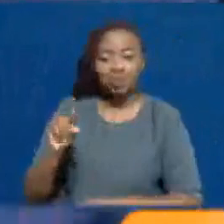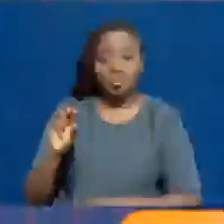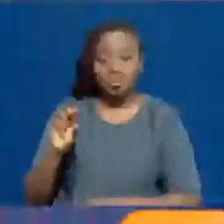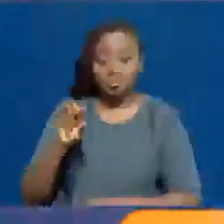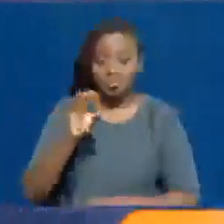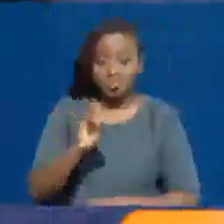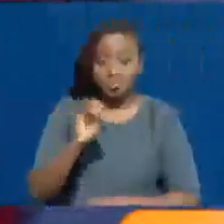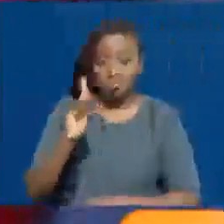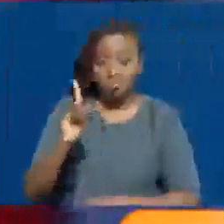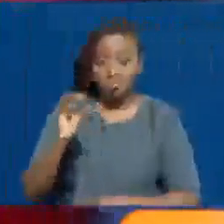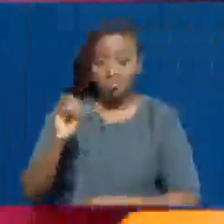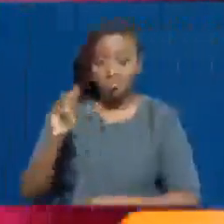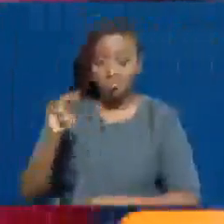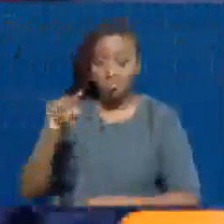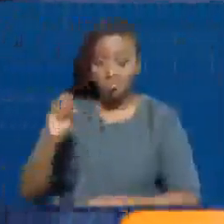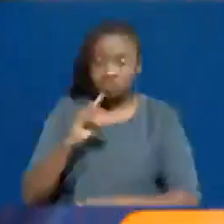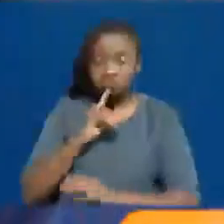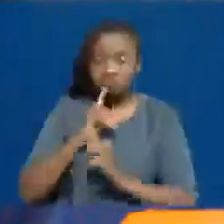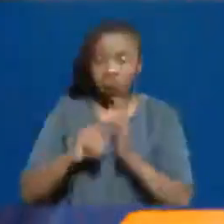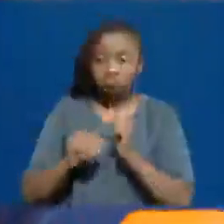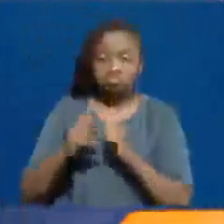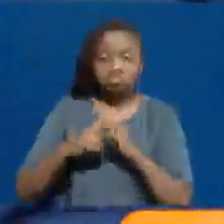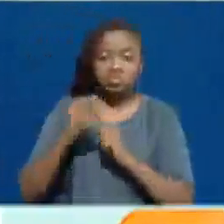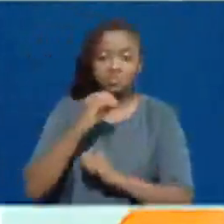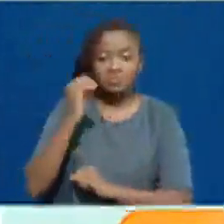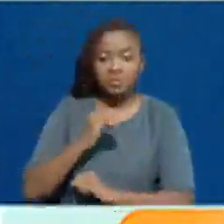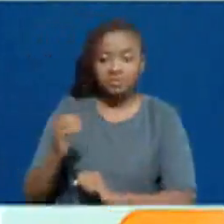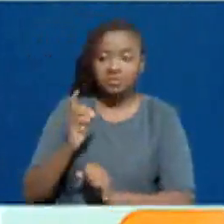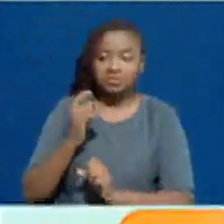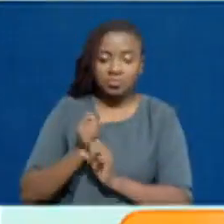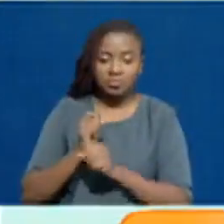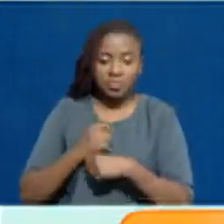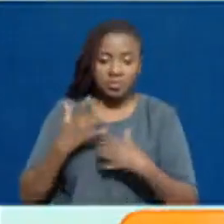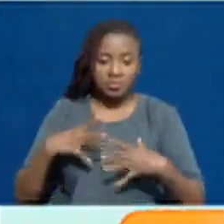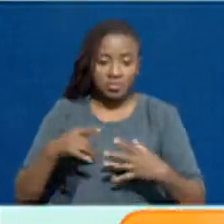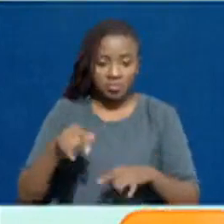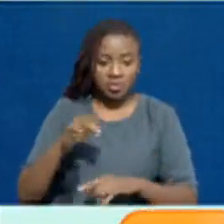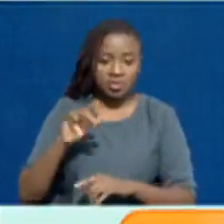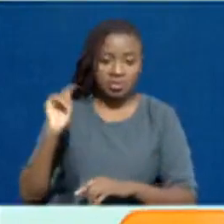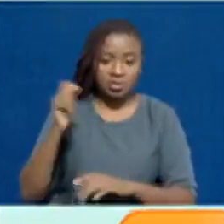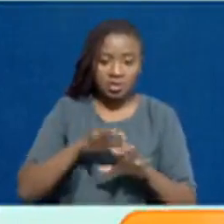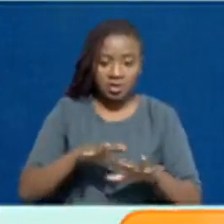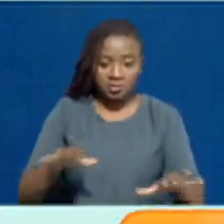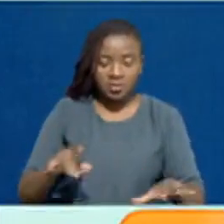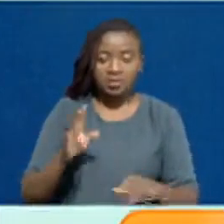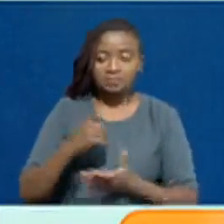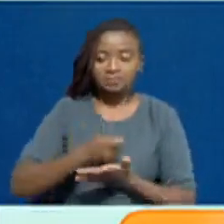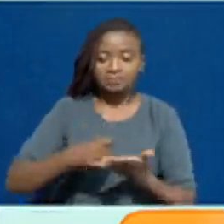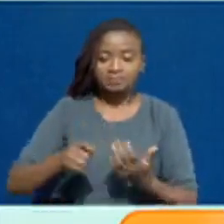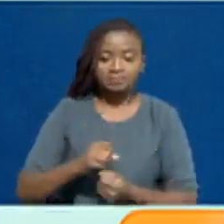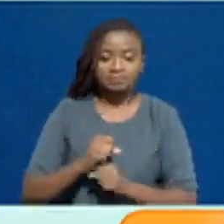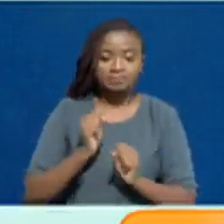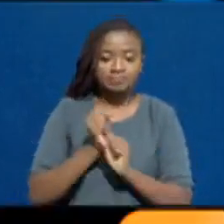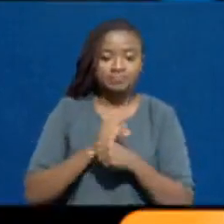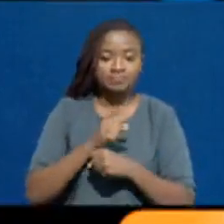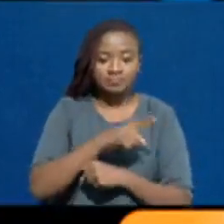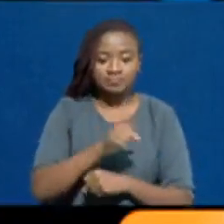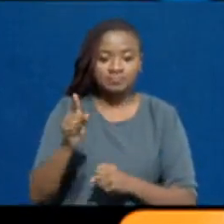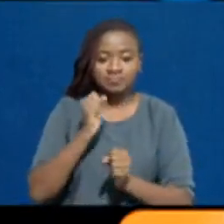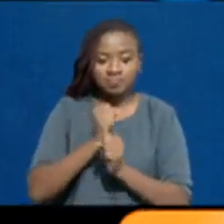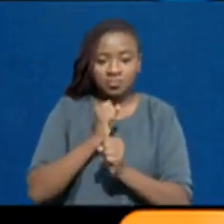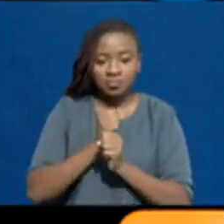initially, over 70% of producers and manufacturers in the Kenyan market have signed, handing a lifeline to Kenya's efforts to